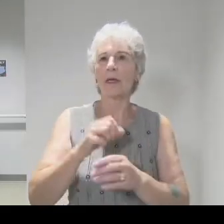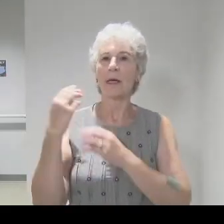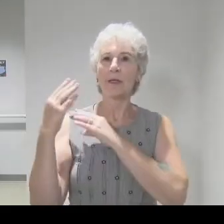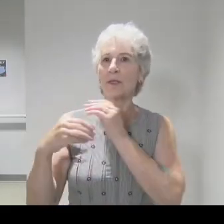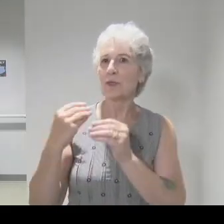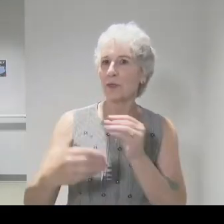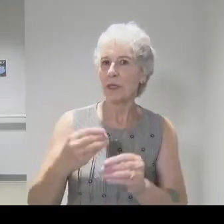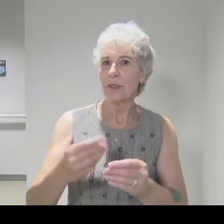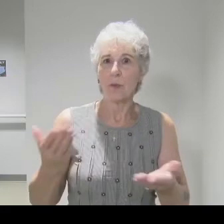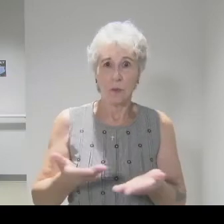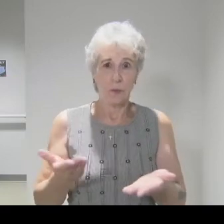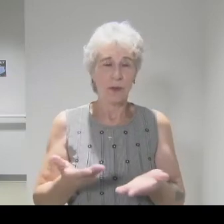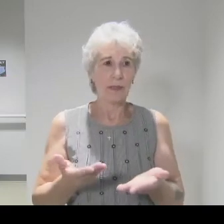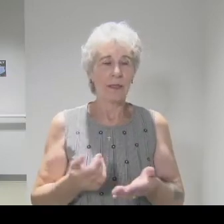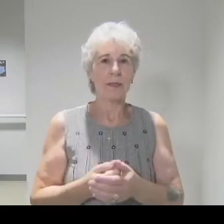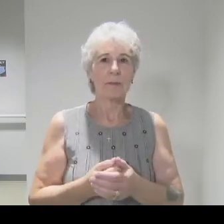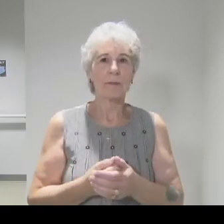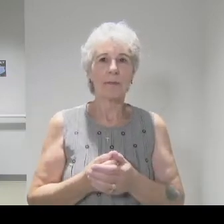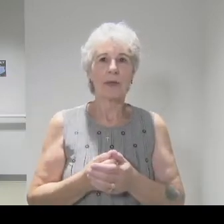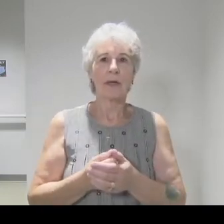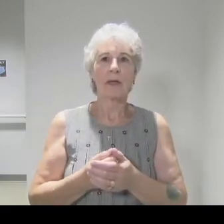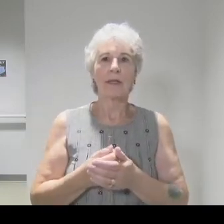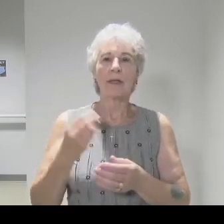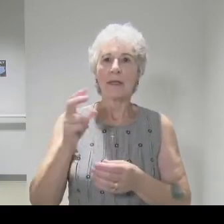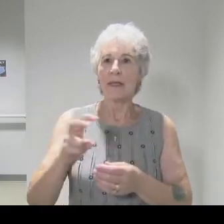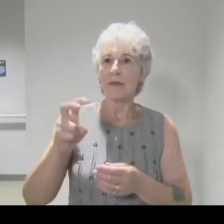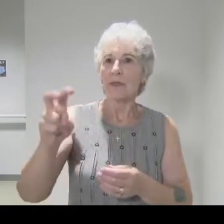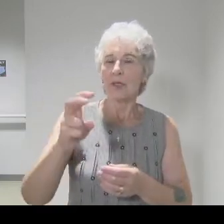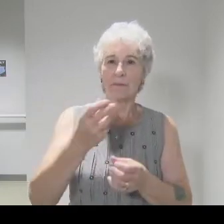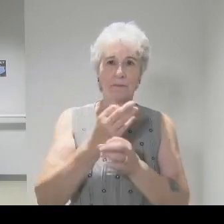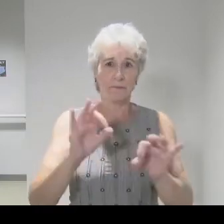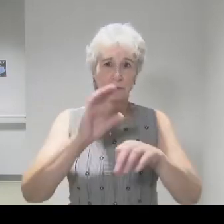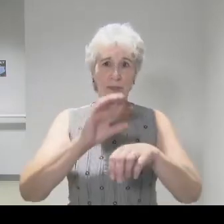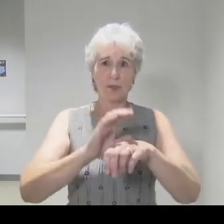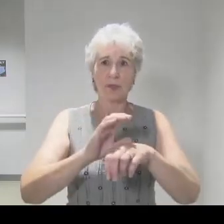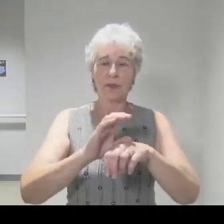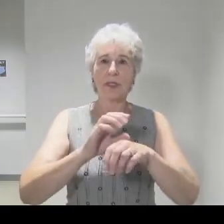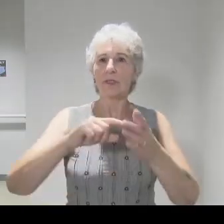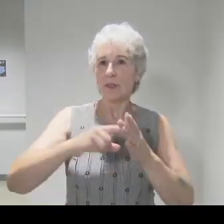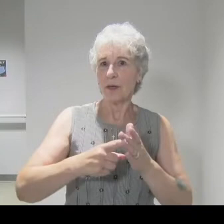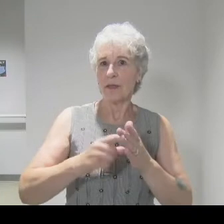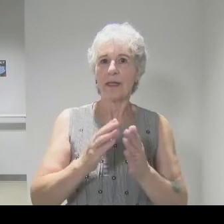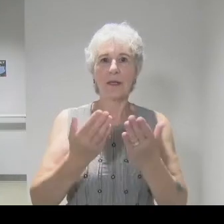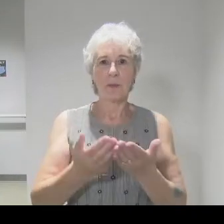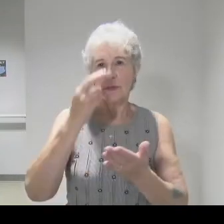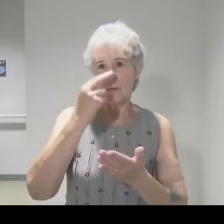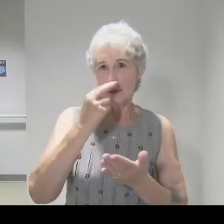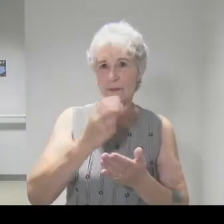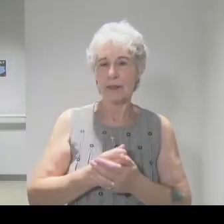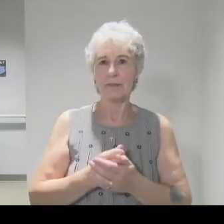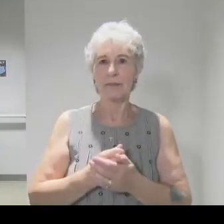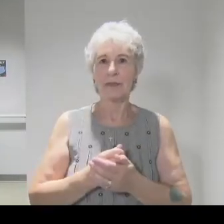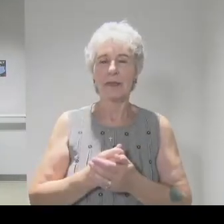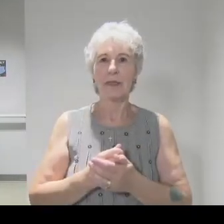in, called the Evangelical Free Church Movement, had its birth through the book of Romans. You see, the Protestant church had